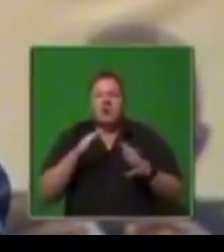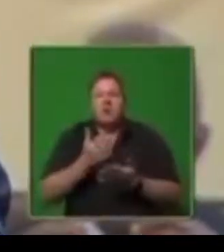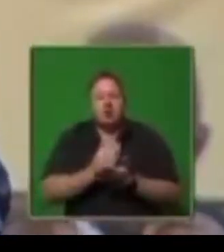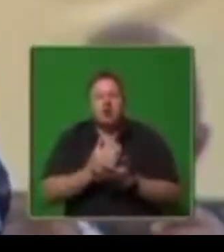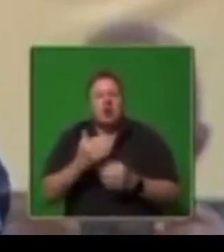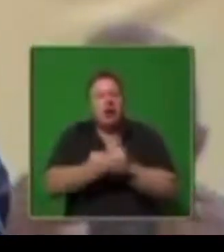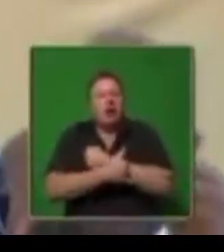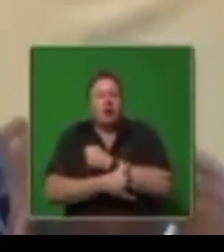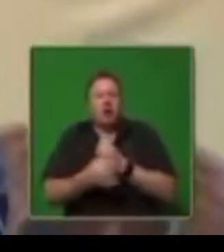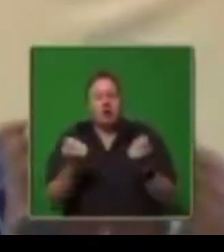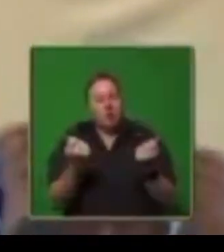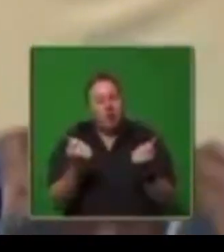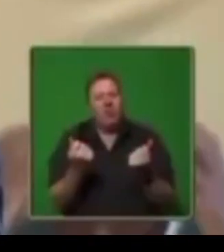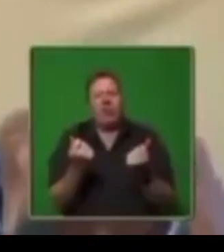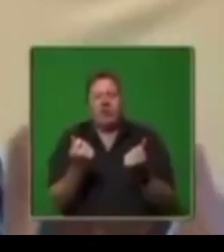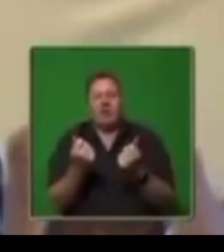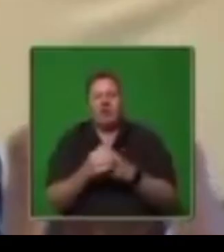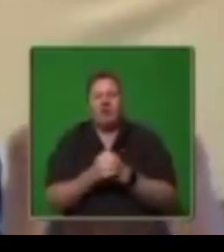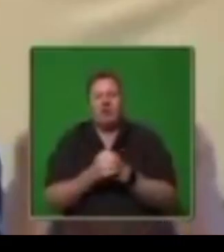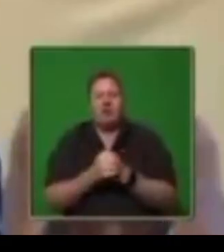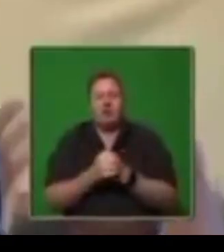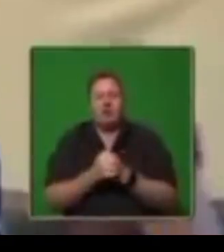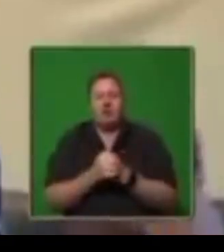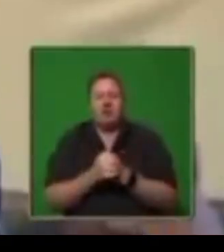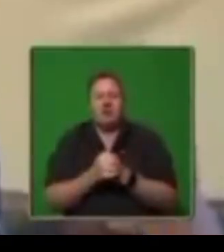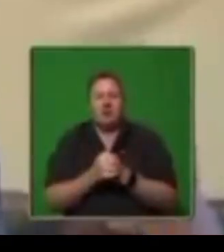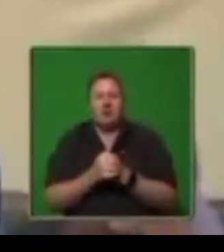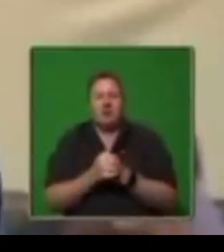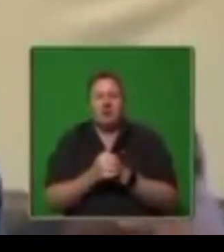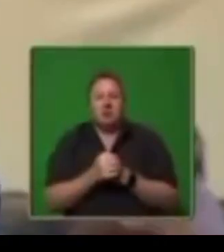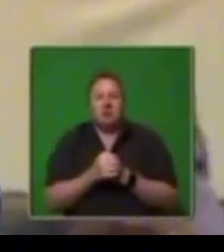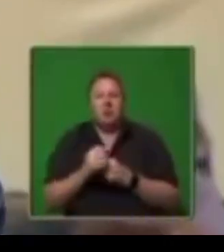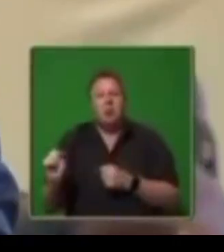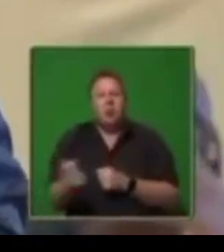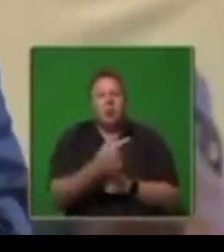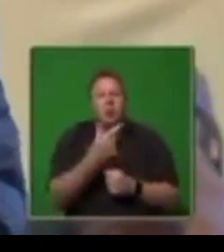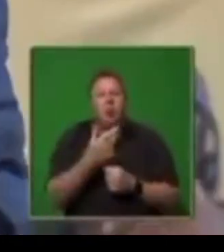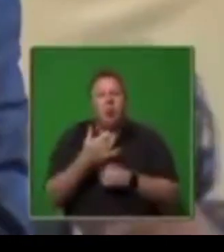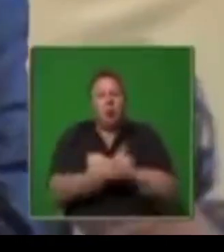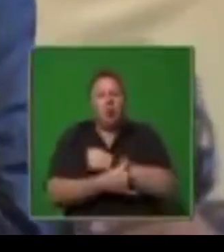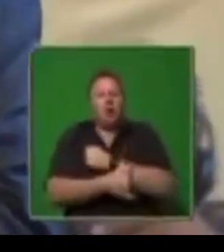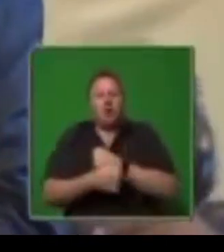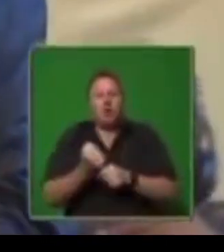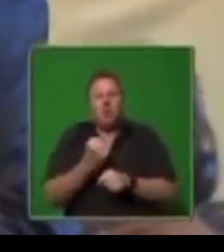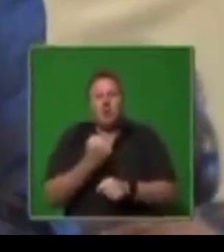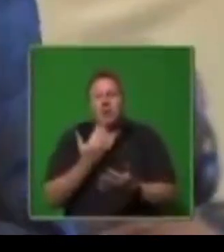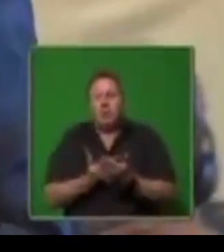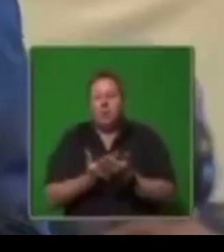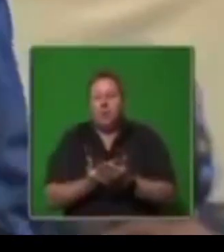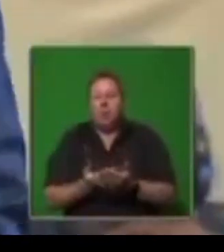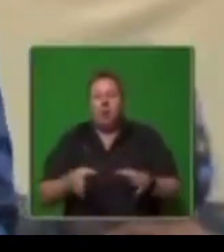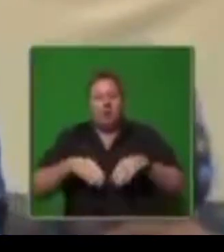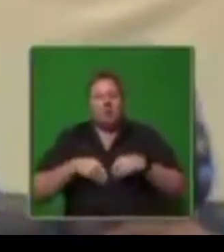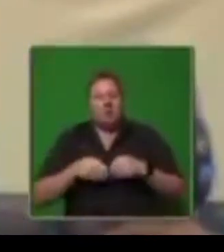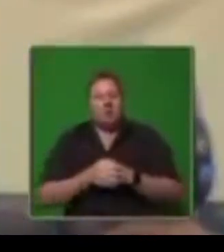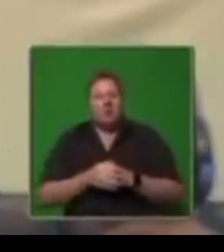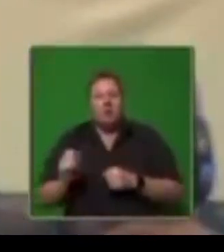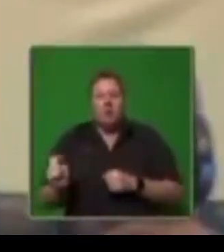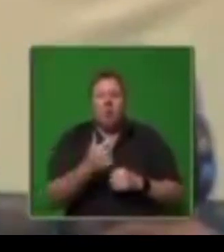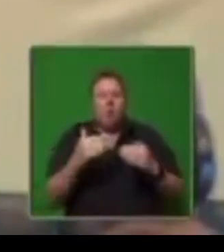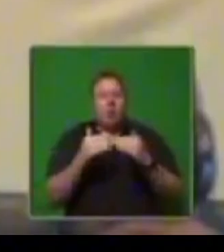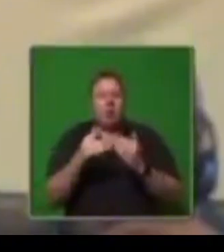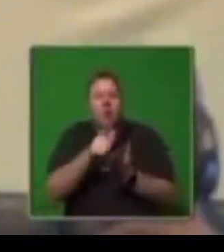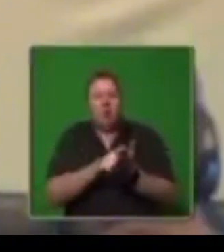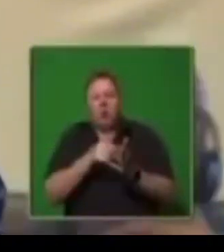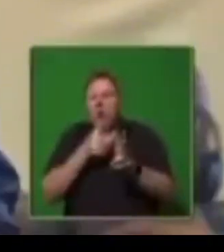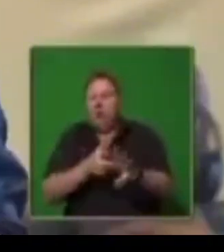country's wealth and in all that the country produces and are all equal before the law. It